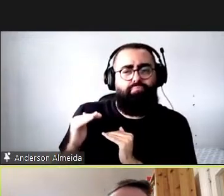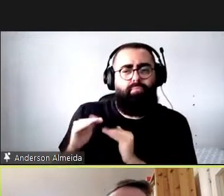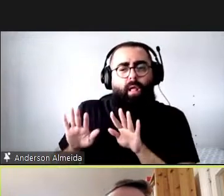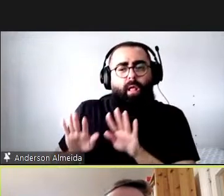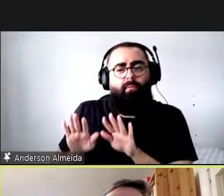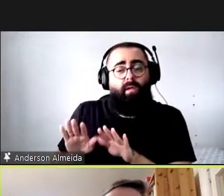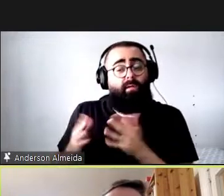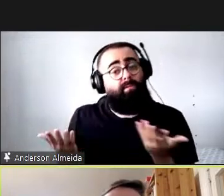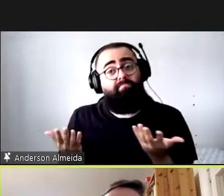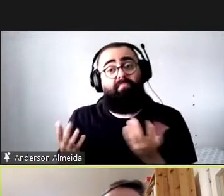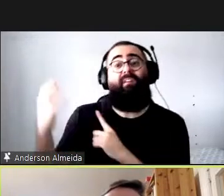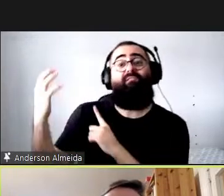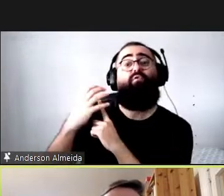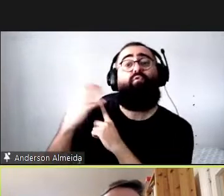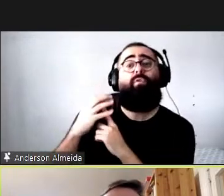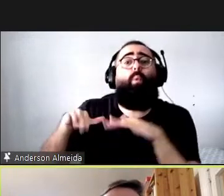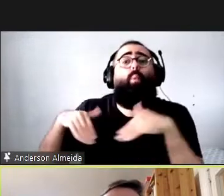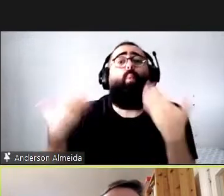things.